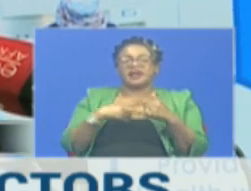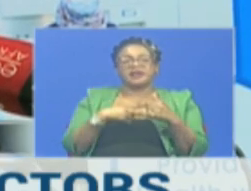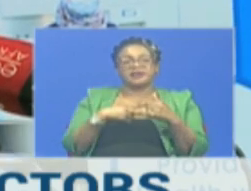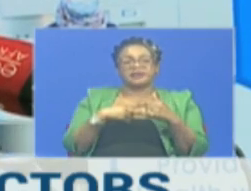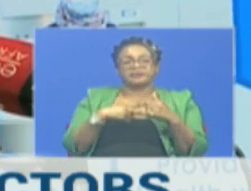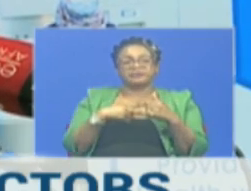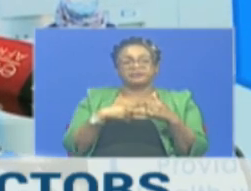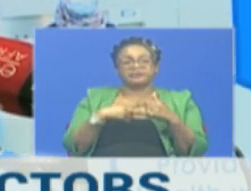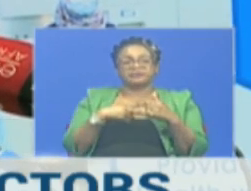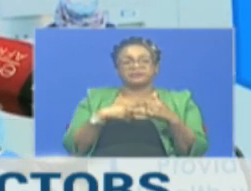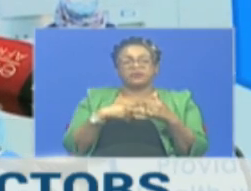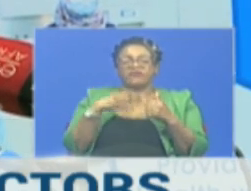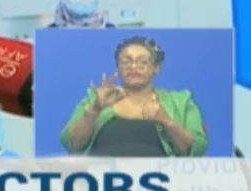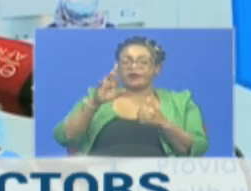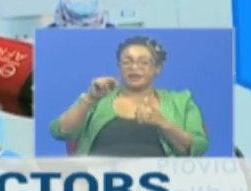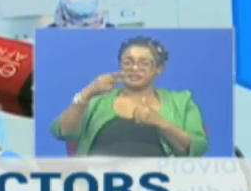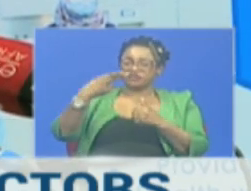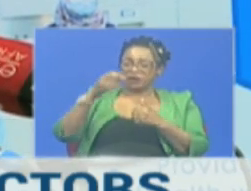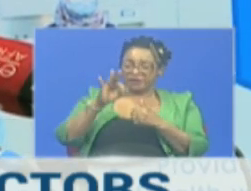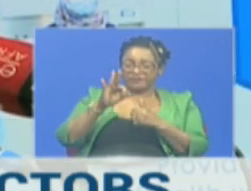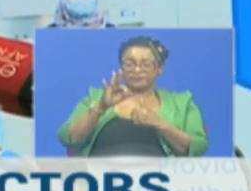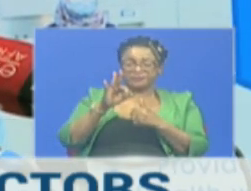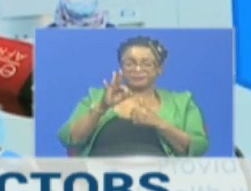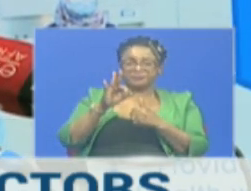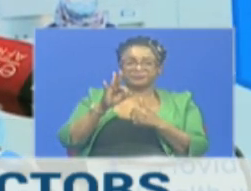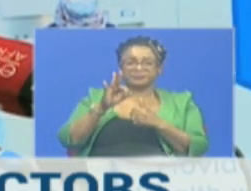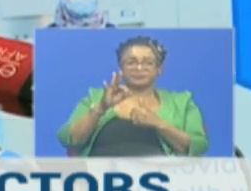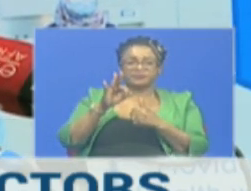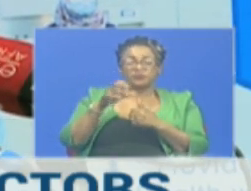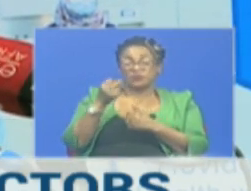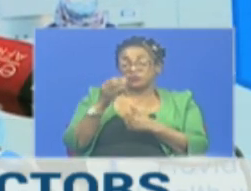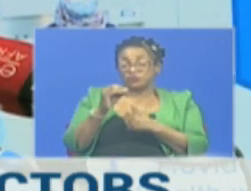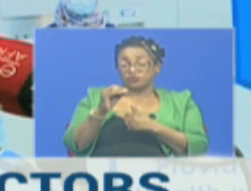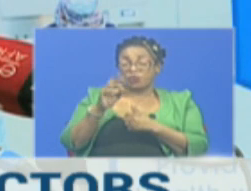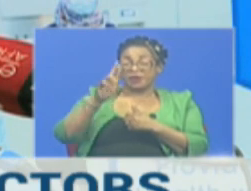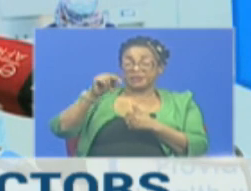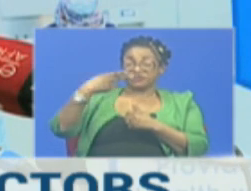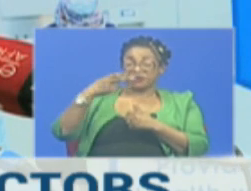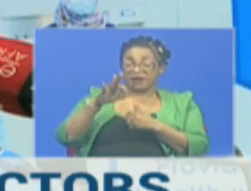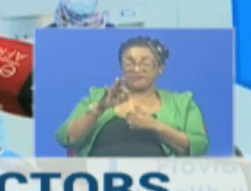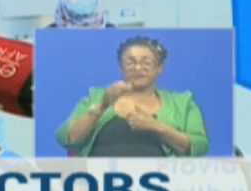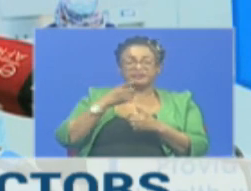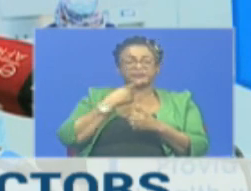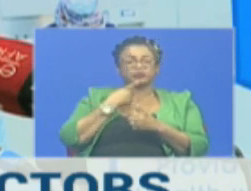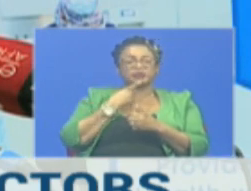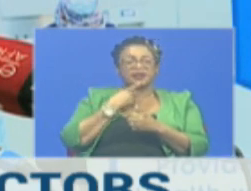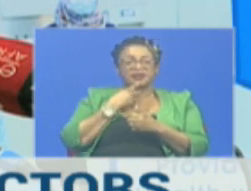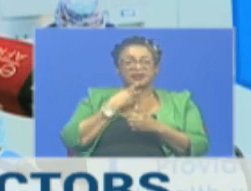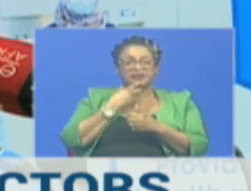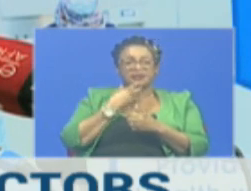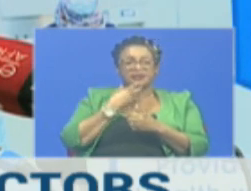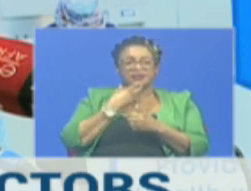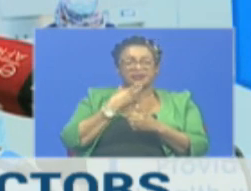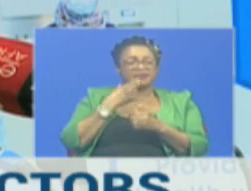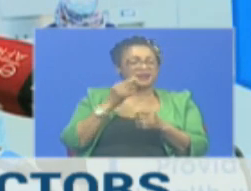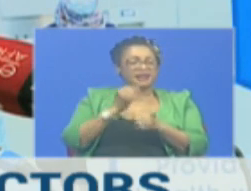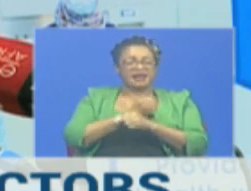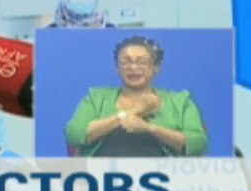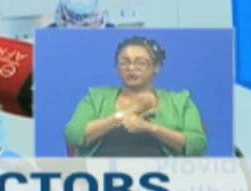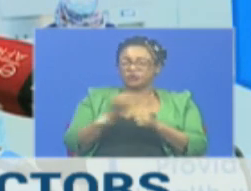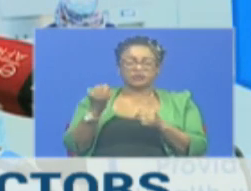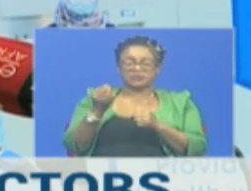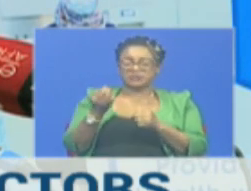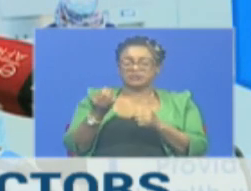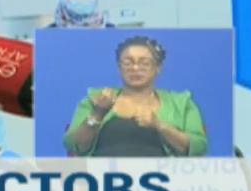to NHIF for the cover. So for NHIF again to say they cannot cover the doctors working in the